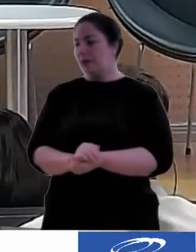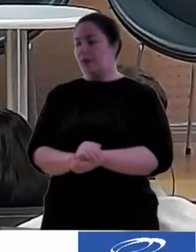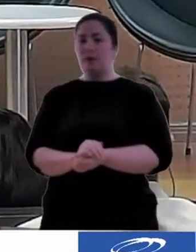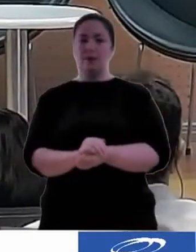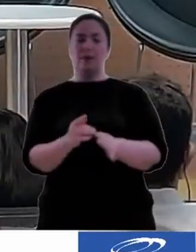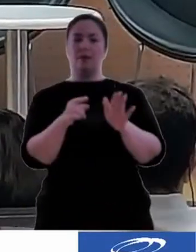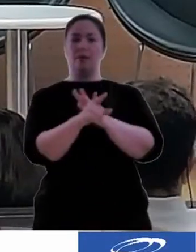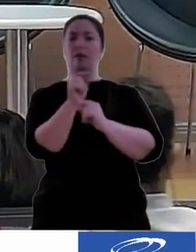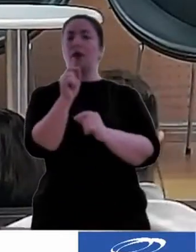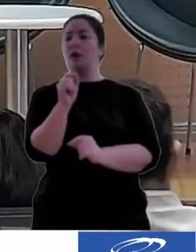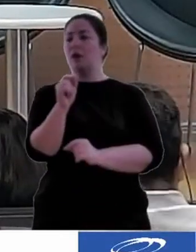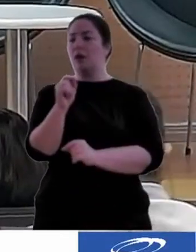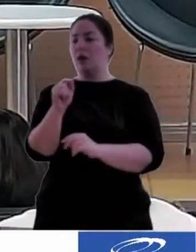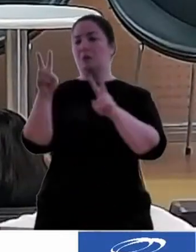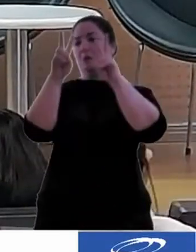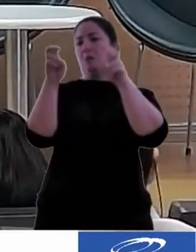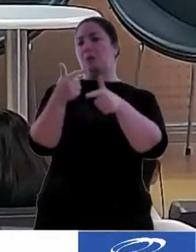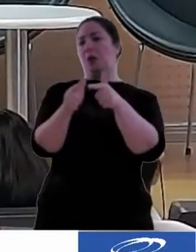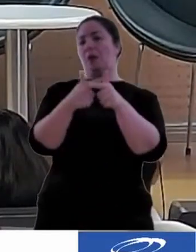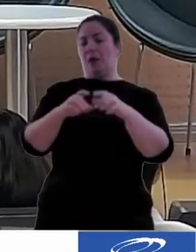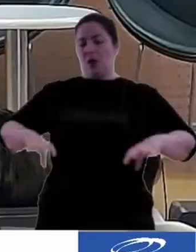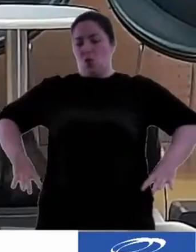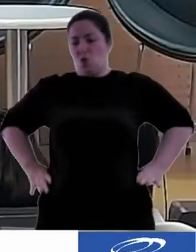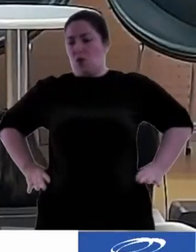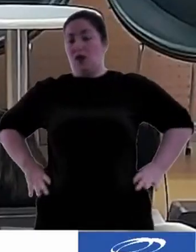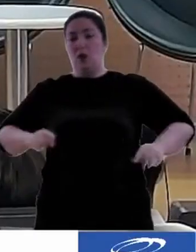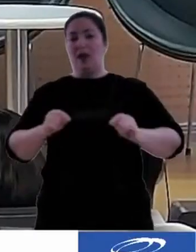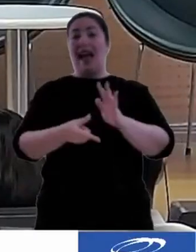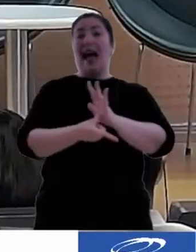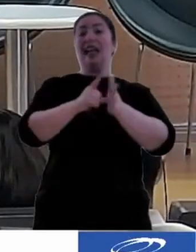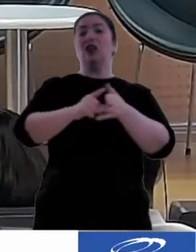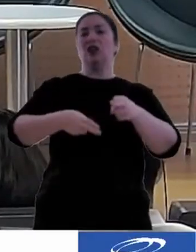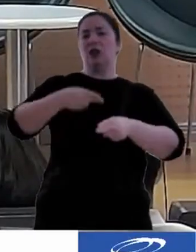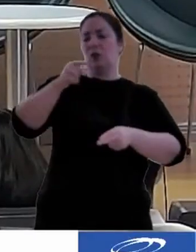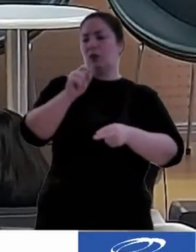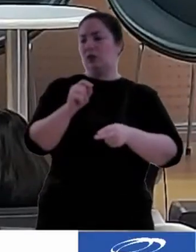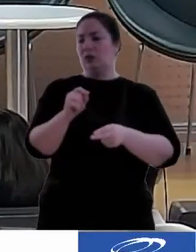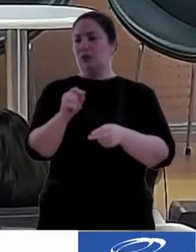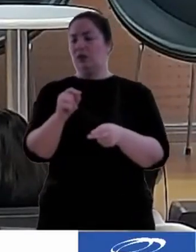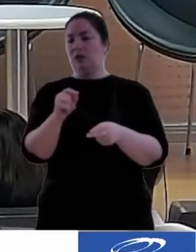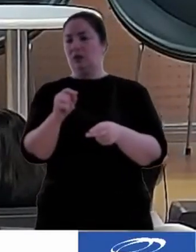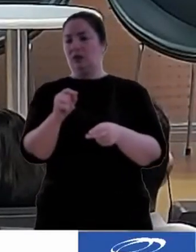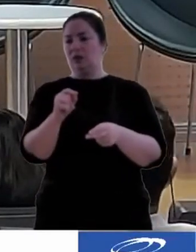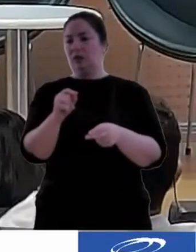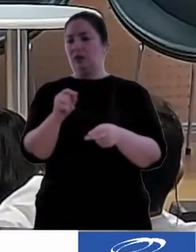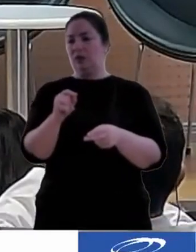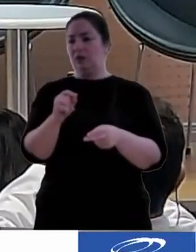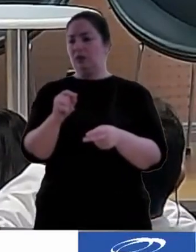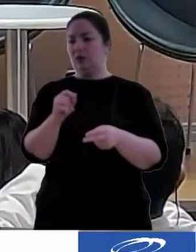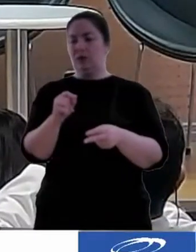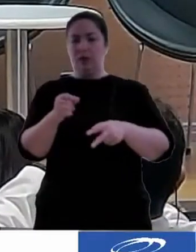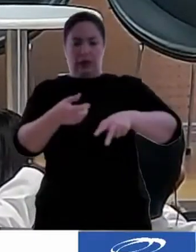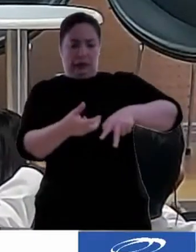ela sobre um problema que a gente tem no quadril, que é pré-operatoriamente fazer uma aspiração e essa aspiração vir seca, né?